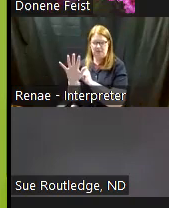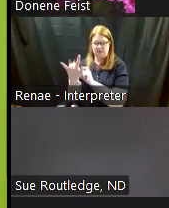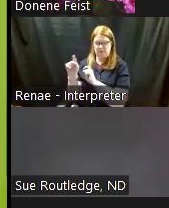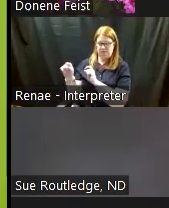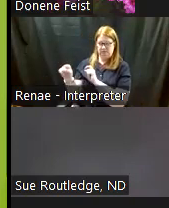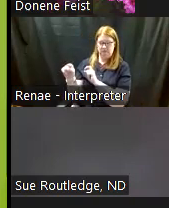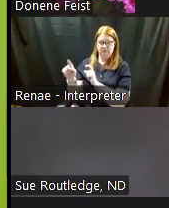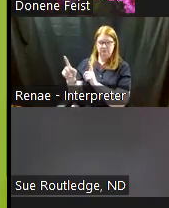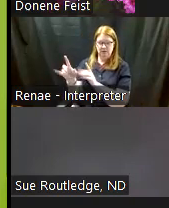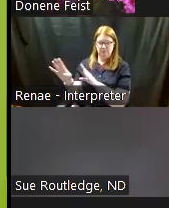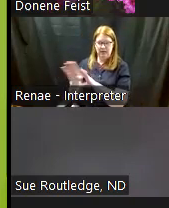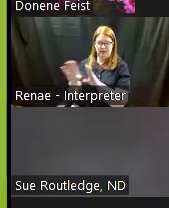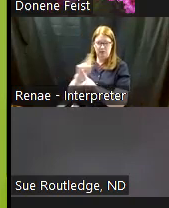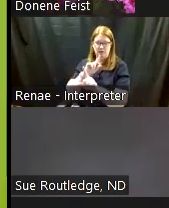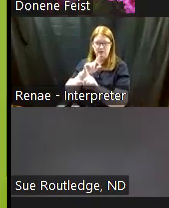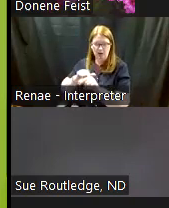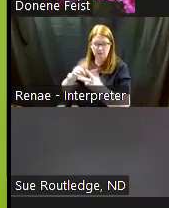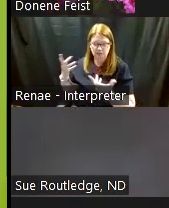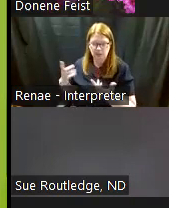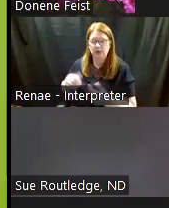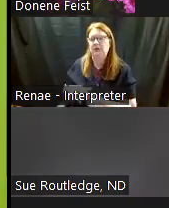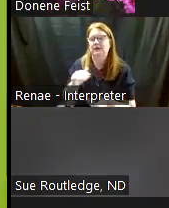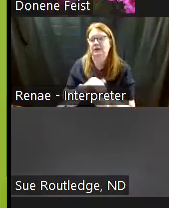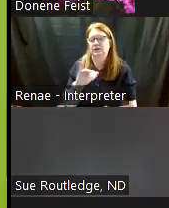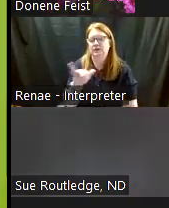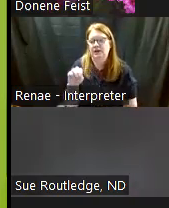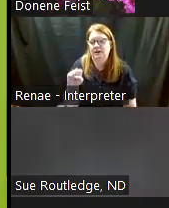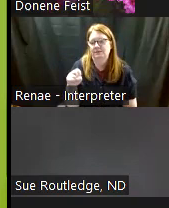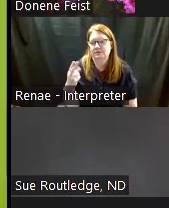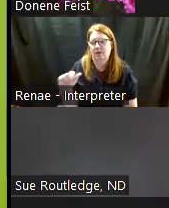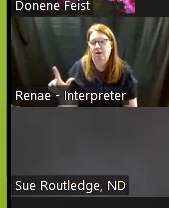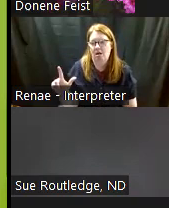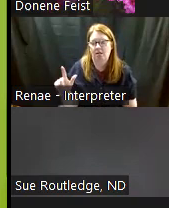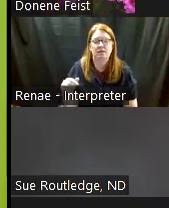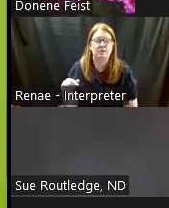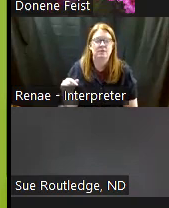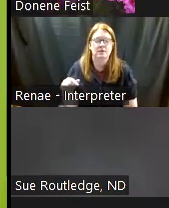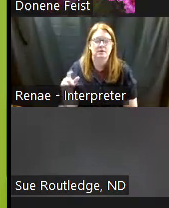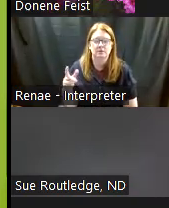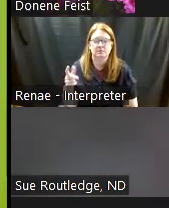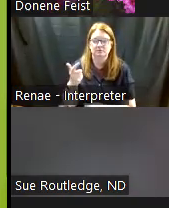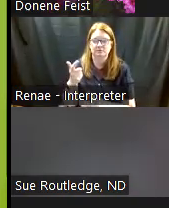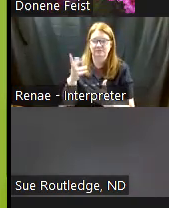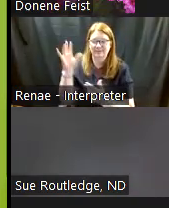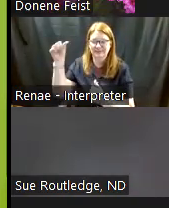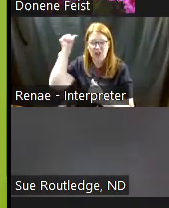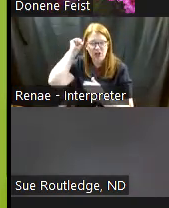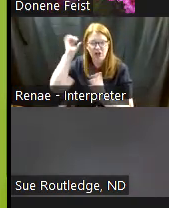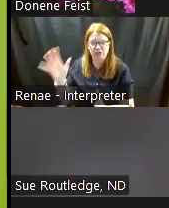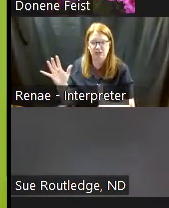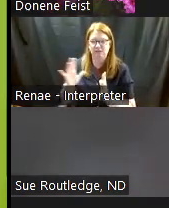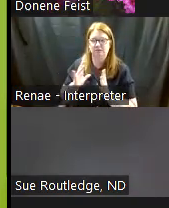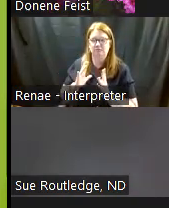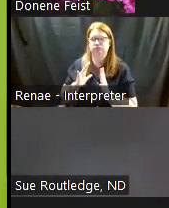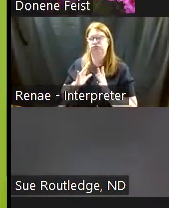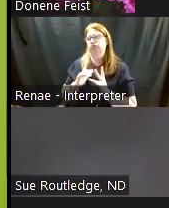the baby's behavioral response. And Dr. James Hall is one of my audiology like superstars. He's a